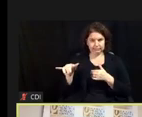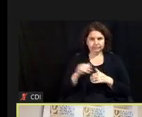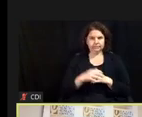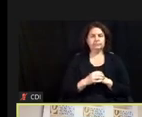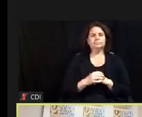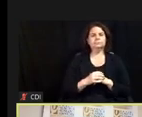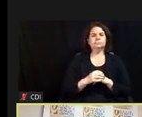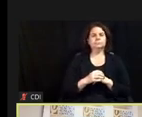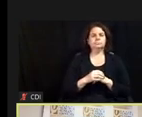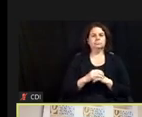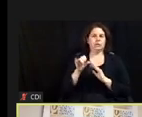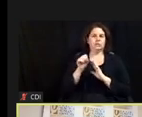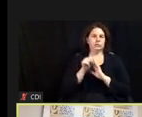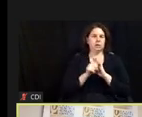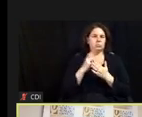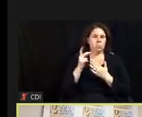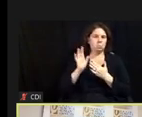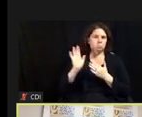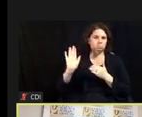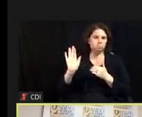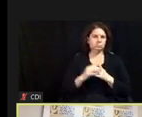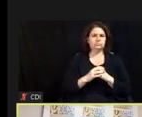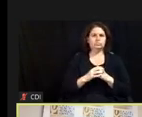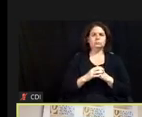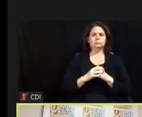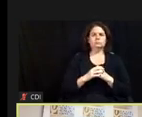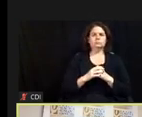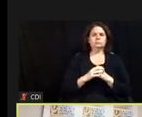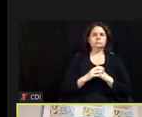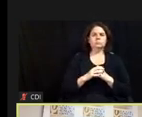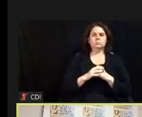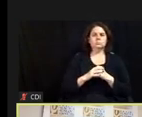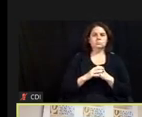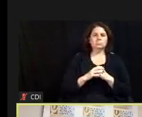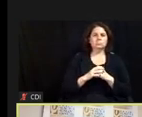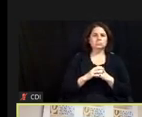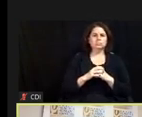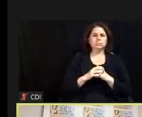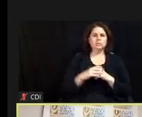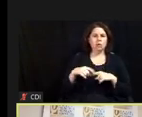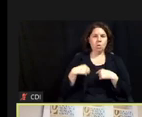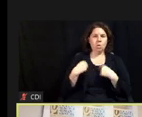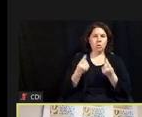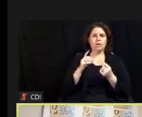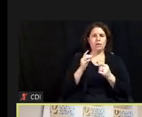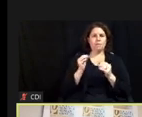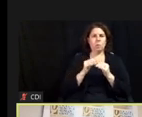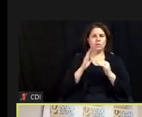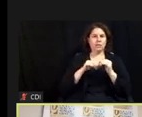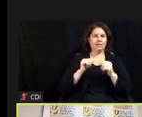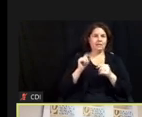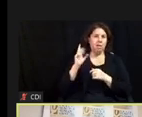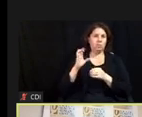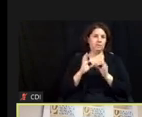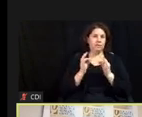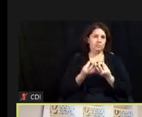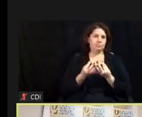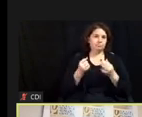of those over 100 vulnerable families, over 20 of those